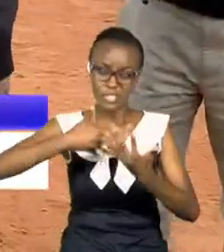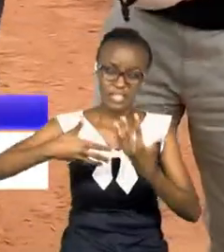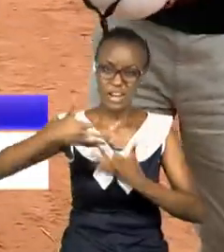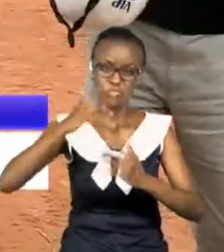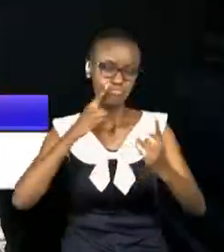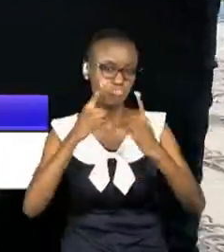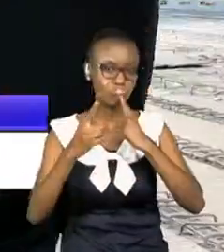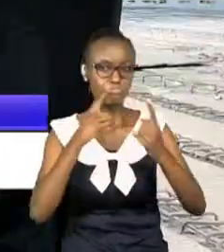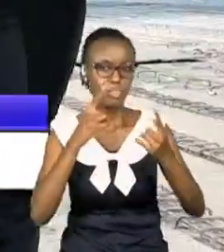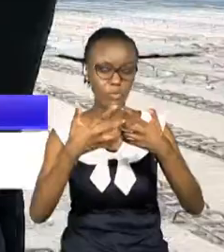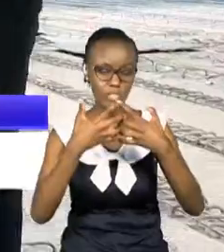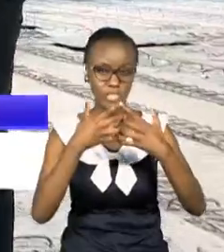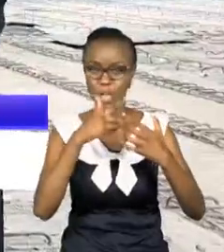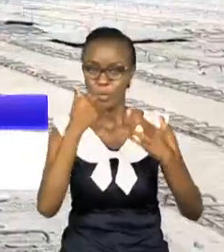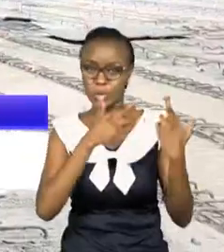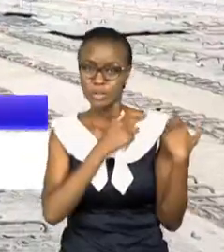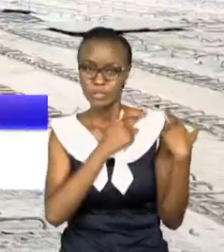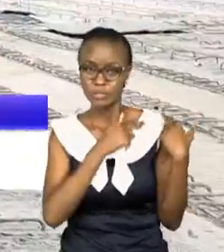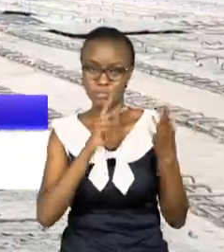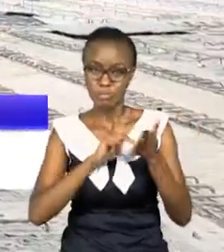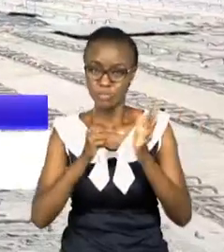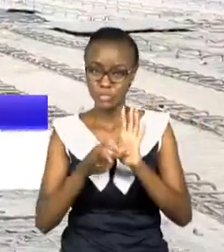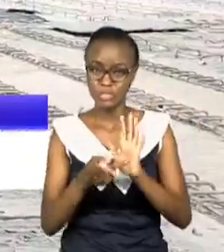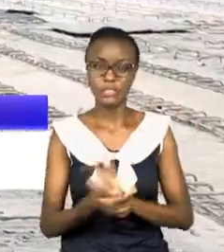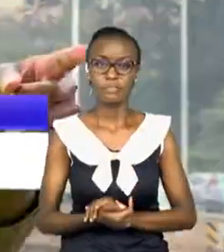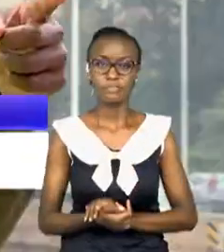and contractors who are in charge of the project.